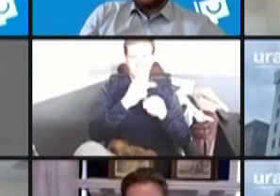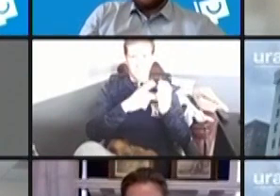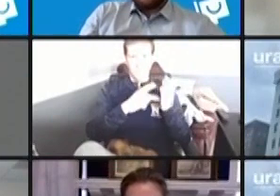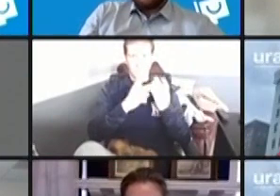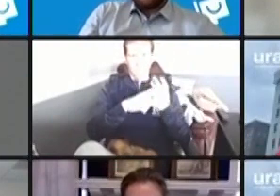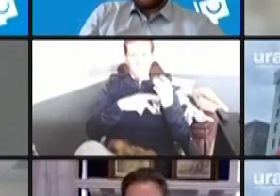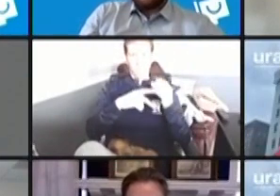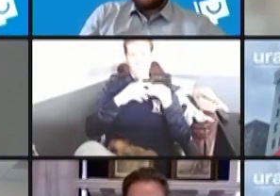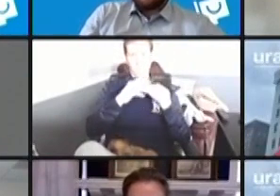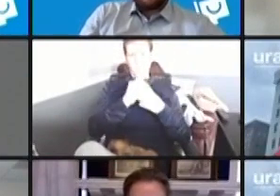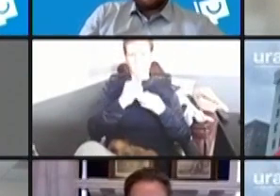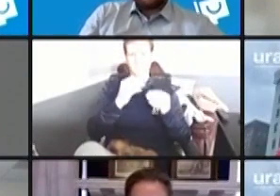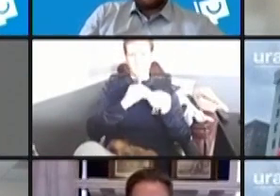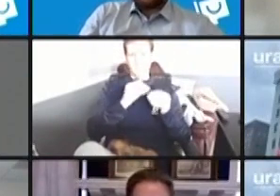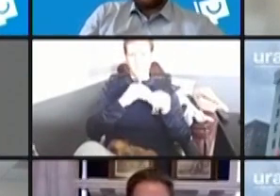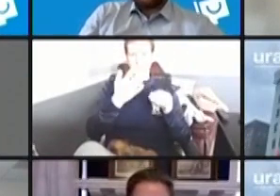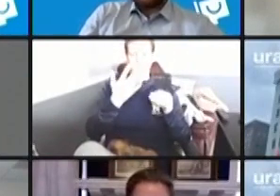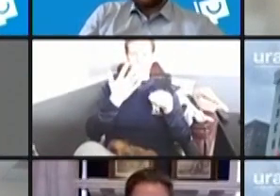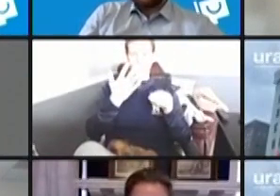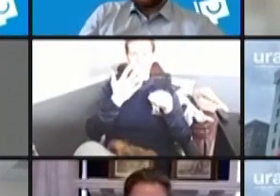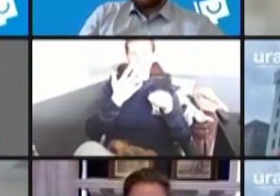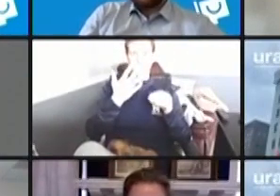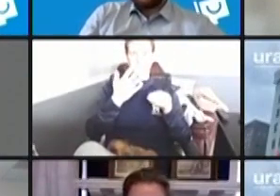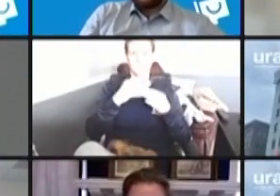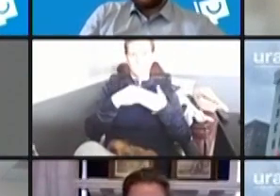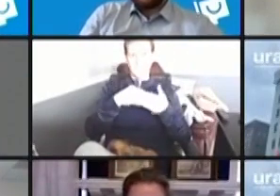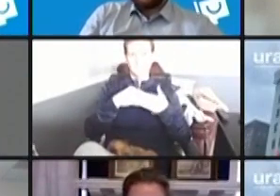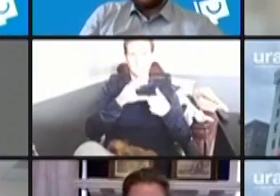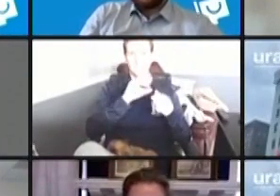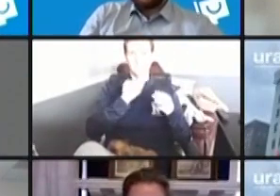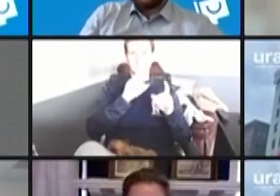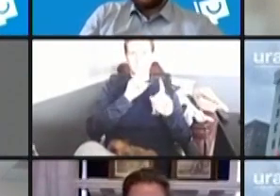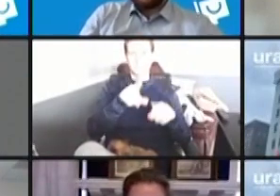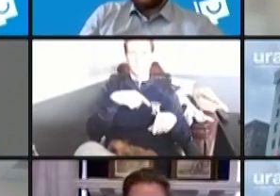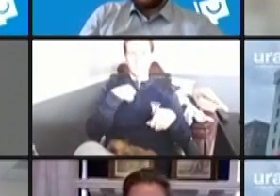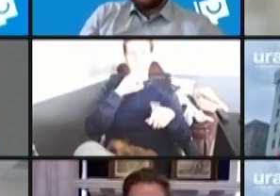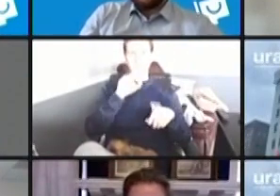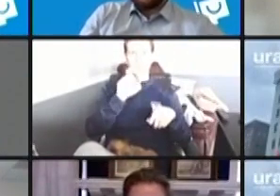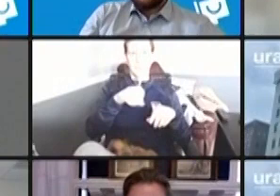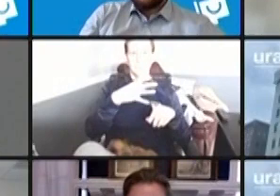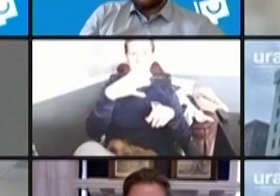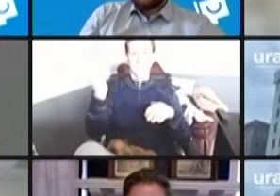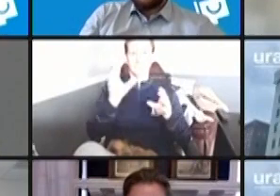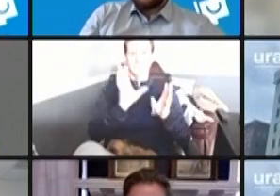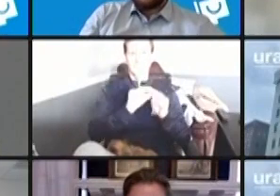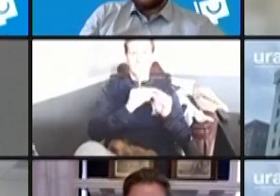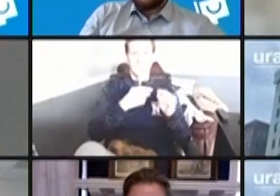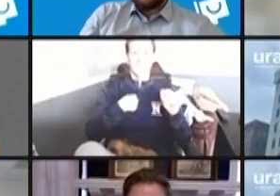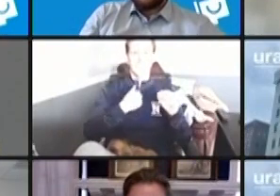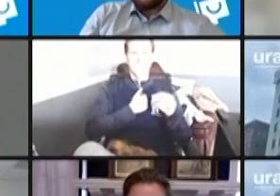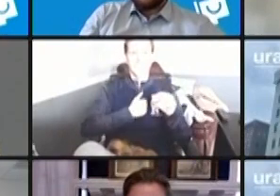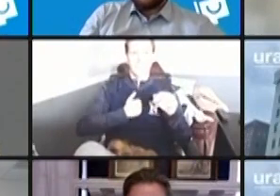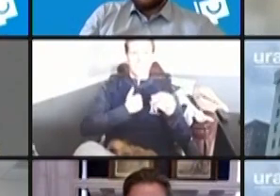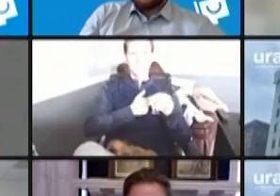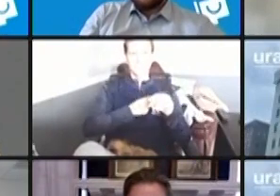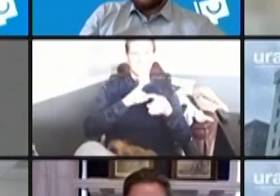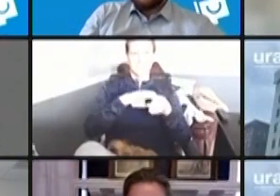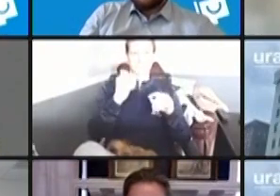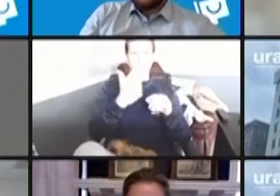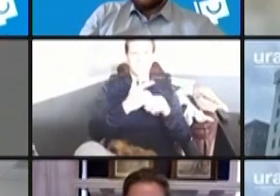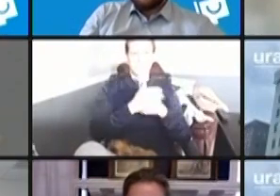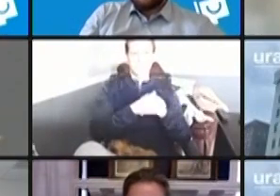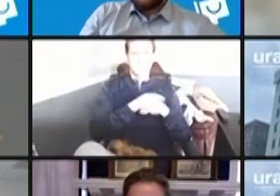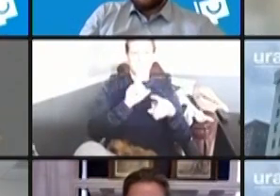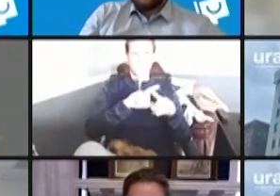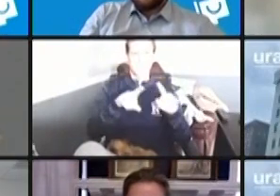more flexible and more responsive. But on that note, I do have to leave the meeting. I apologize to everyone. But